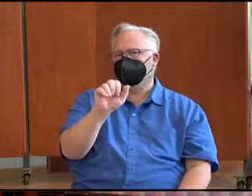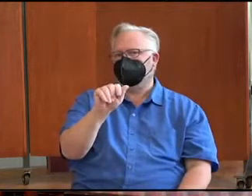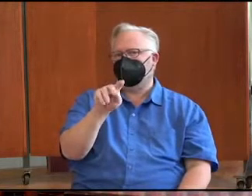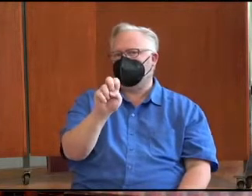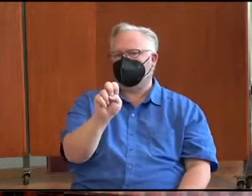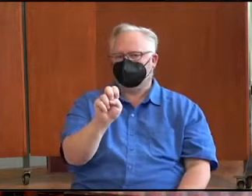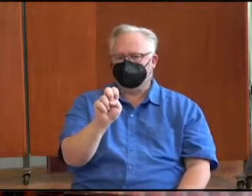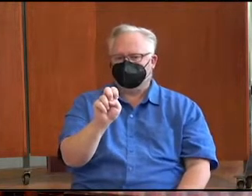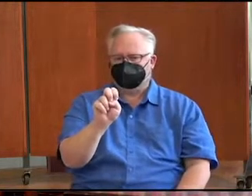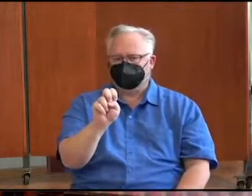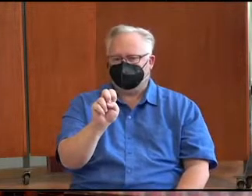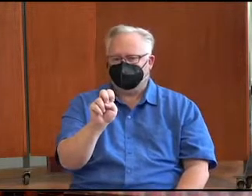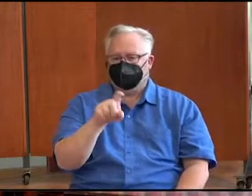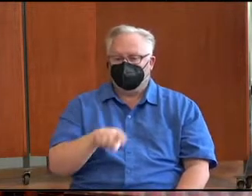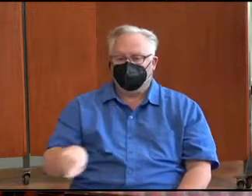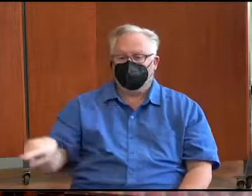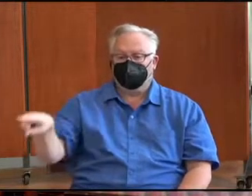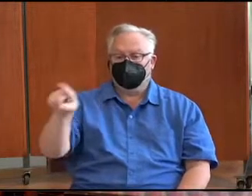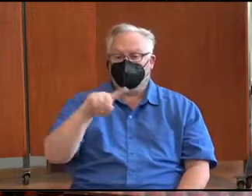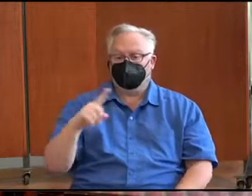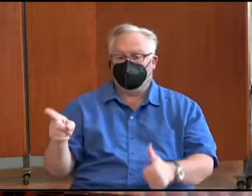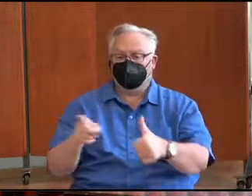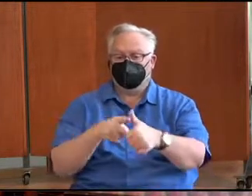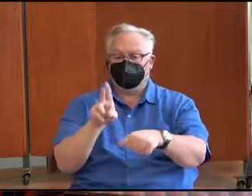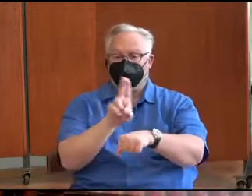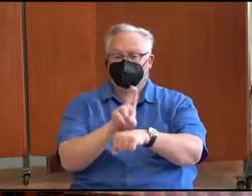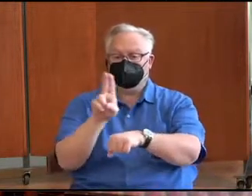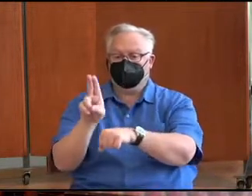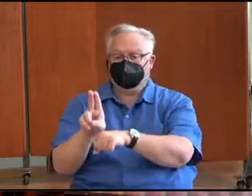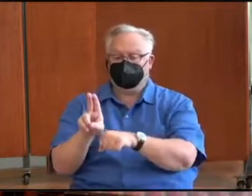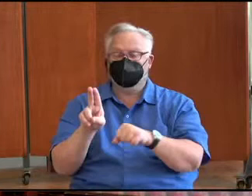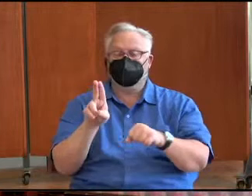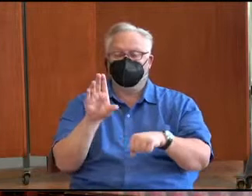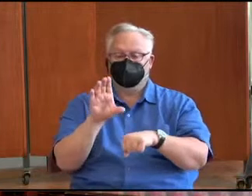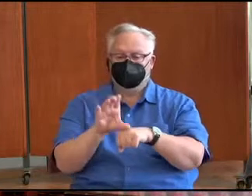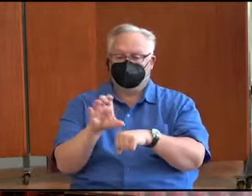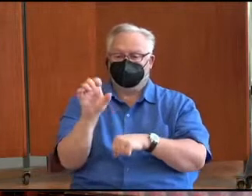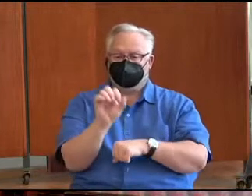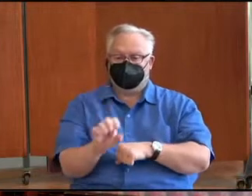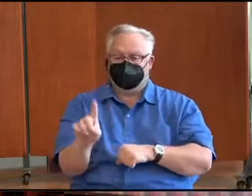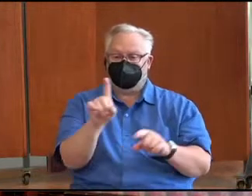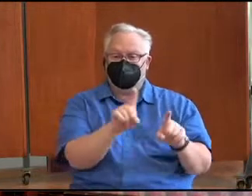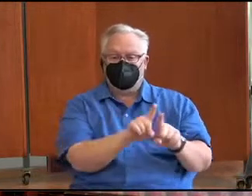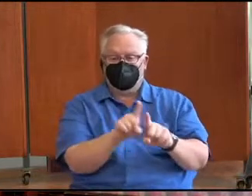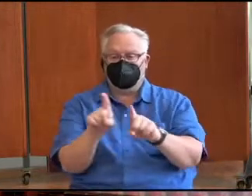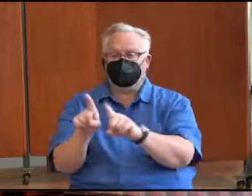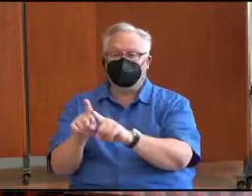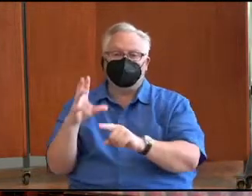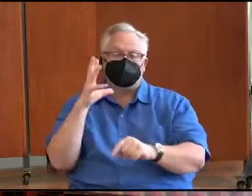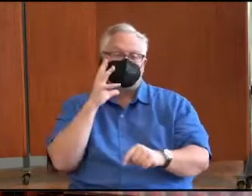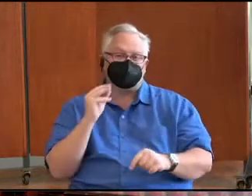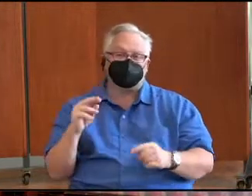You all, First UU, are also in a time of transition, of intentional developmental